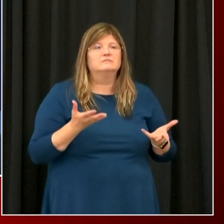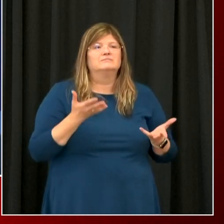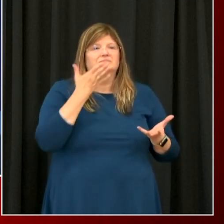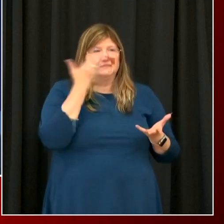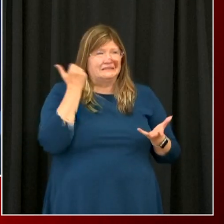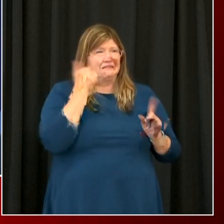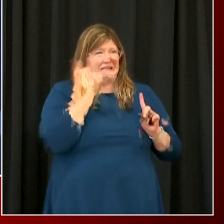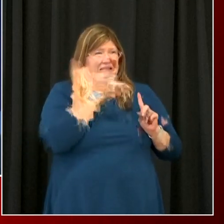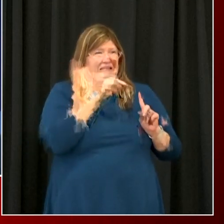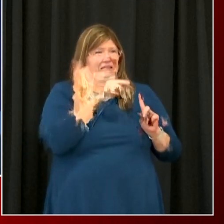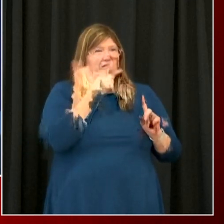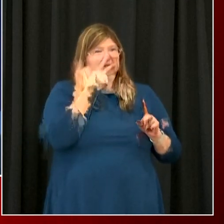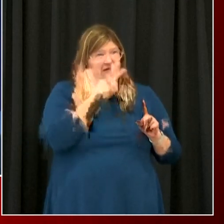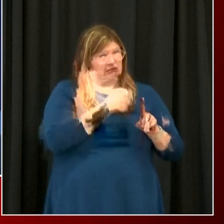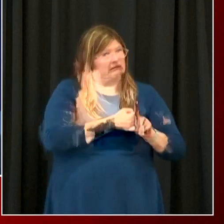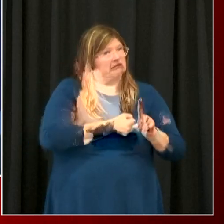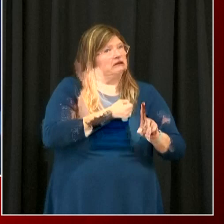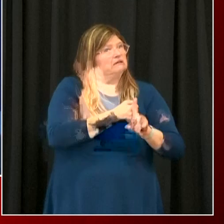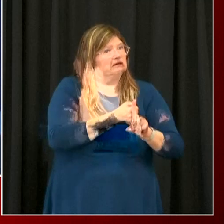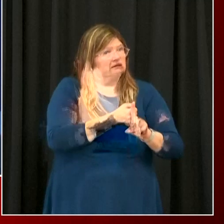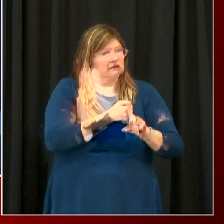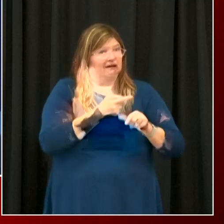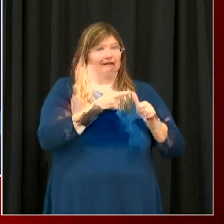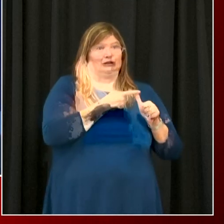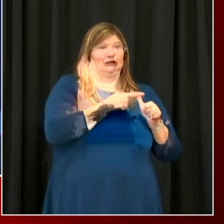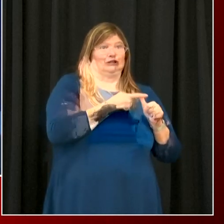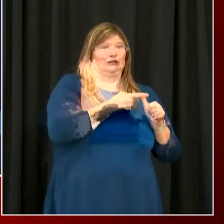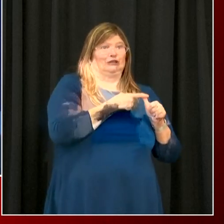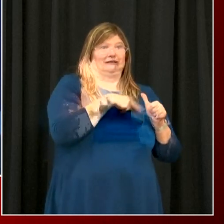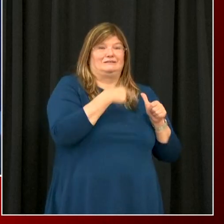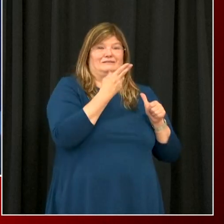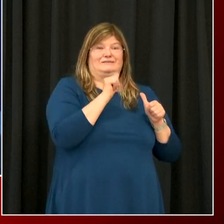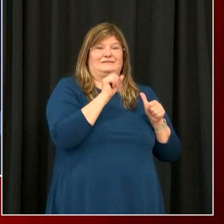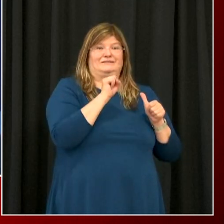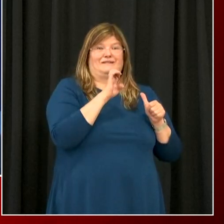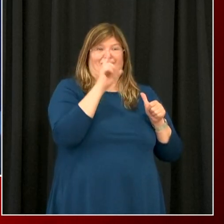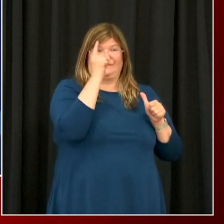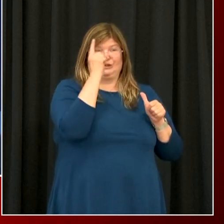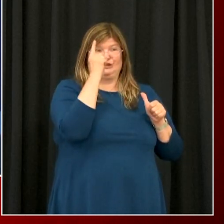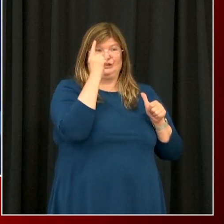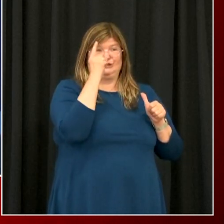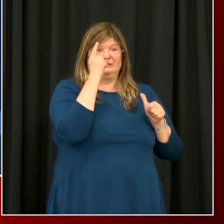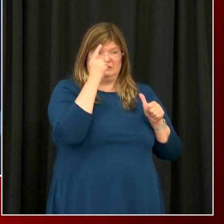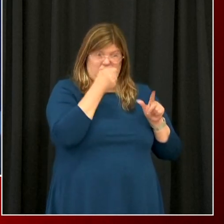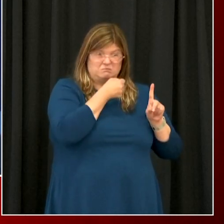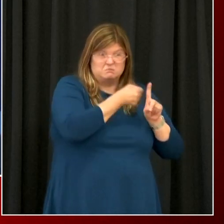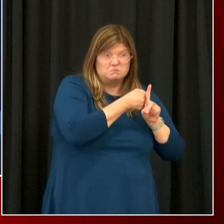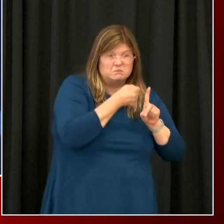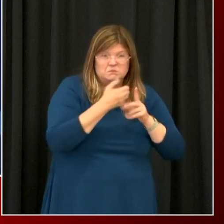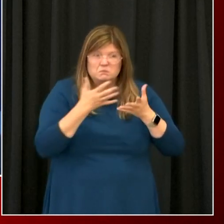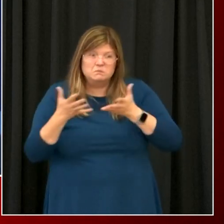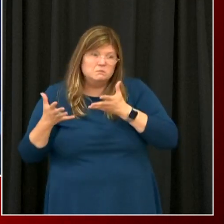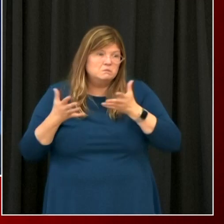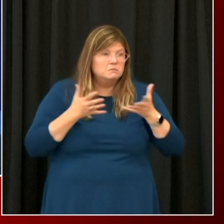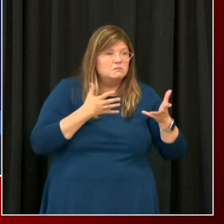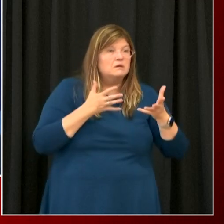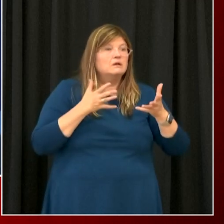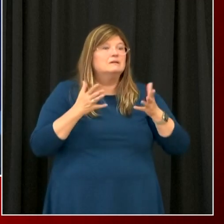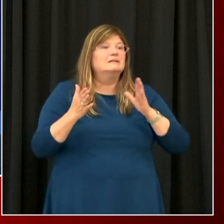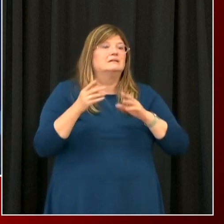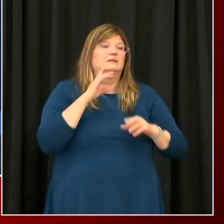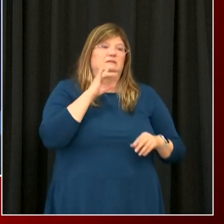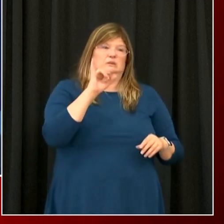impact of what the first phase of activity gave for us, would be June 19th.